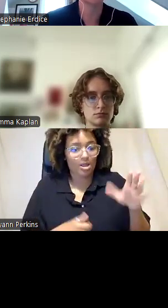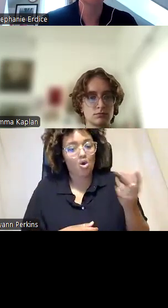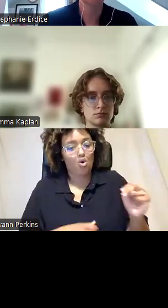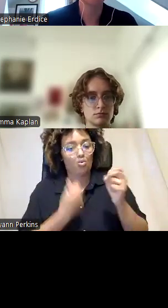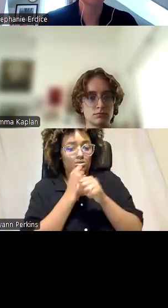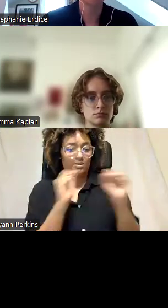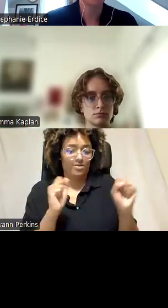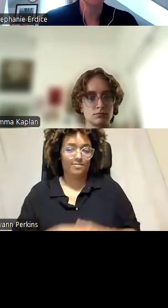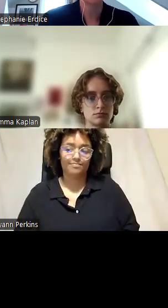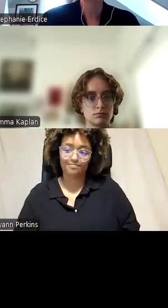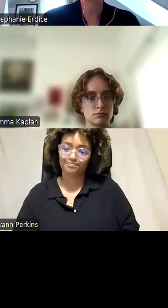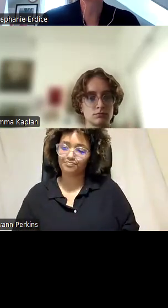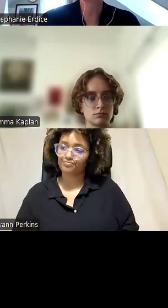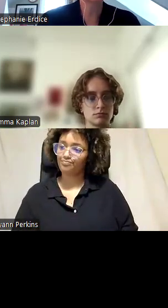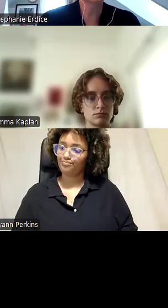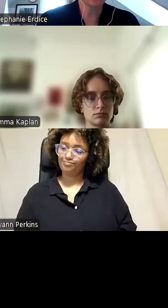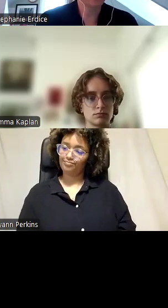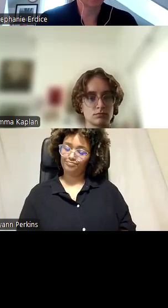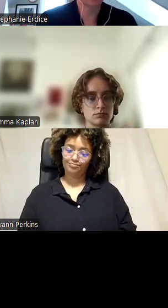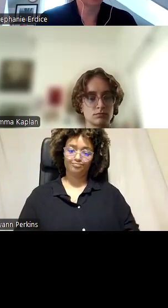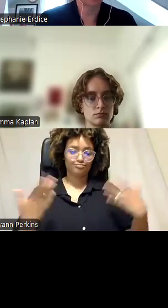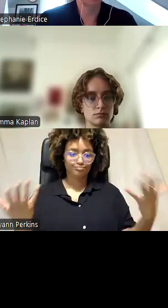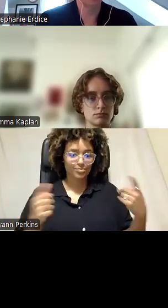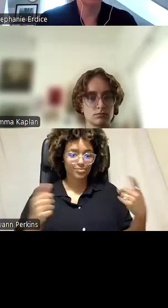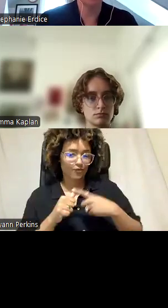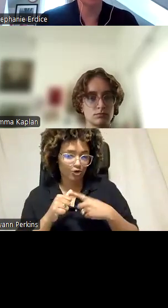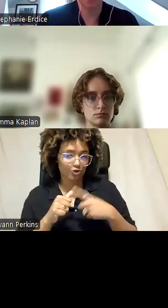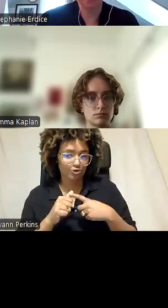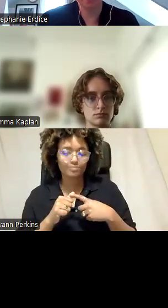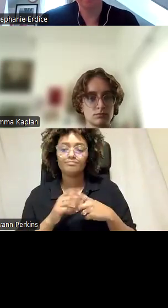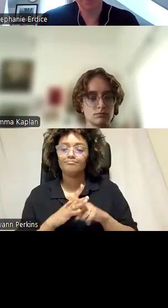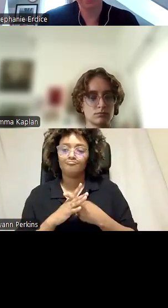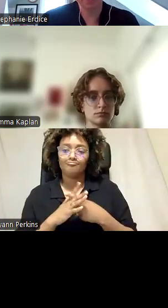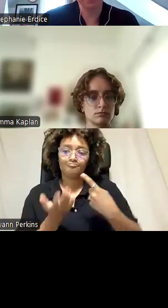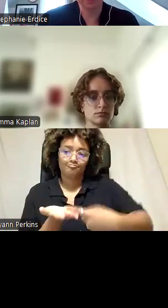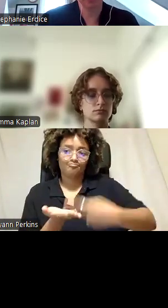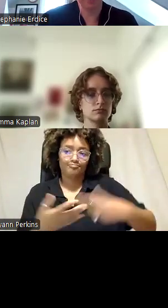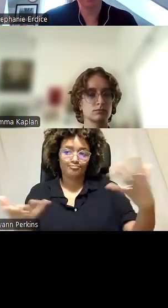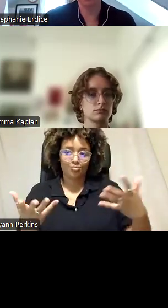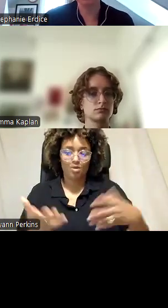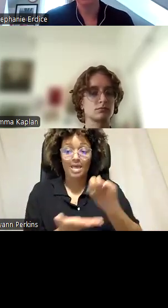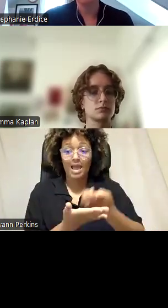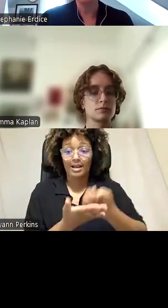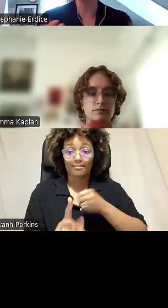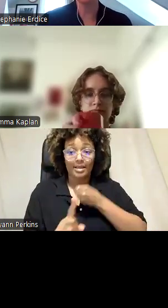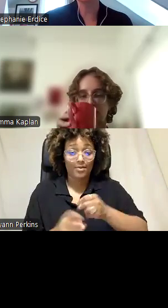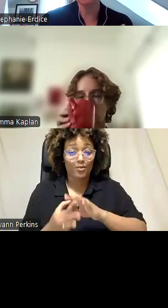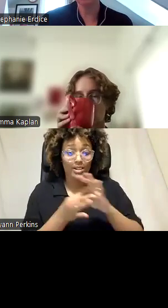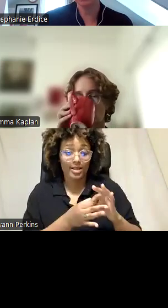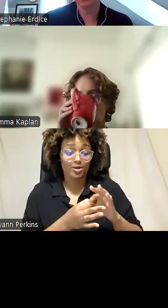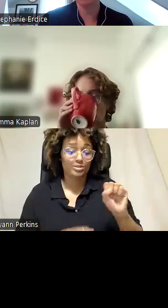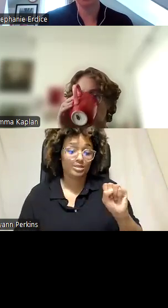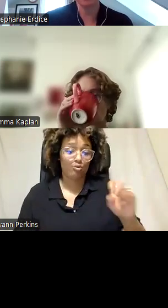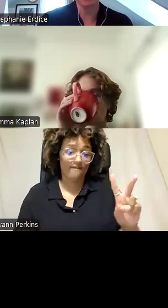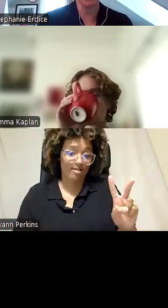safety. So let's first dive into the economic impact of sexual violence. And the last